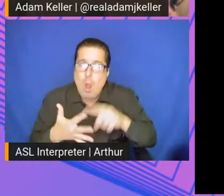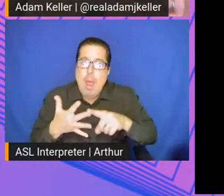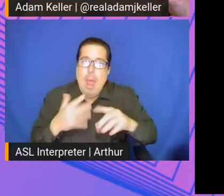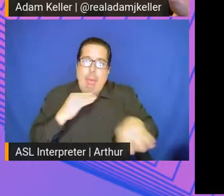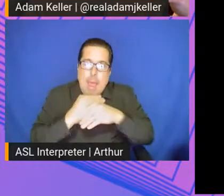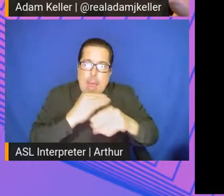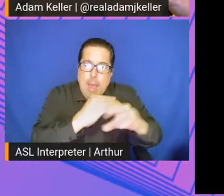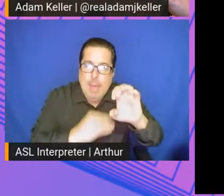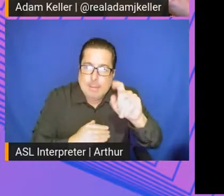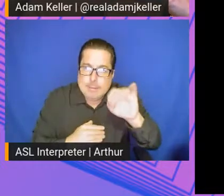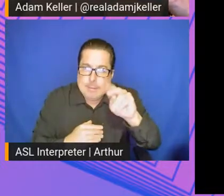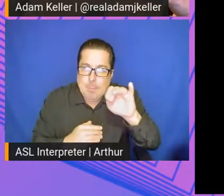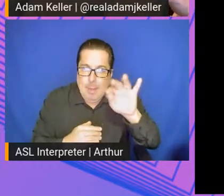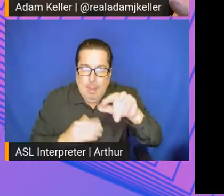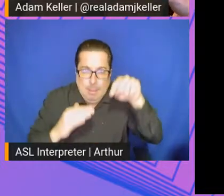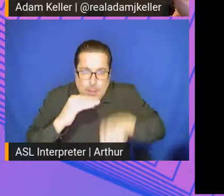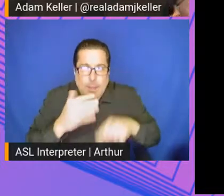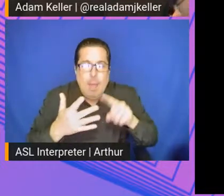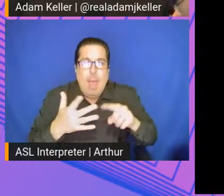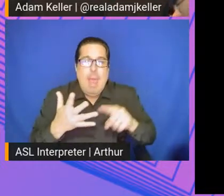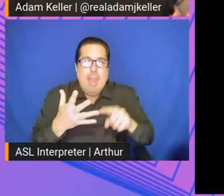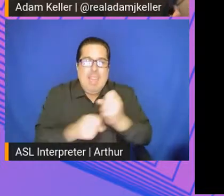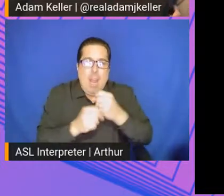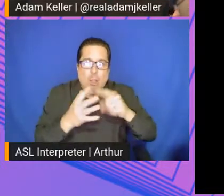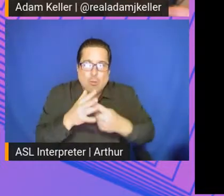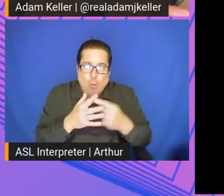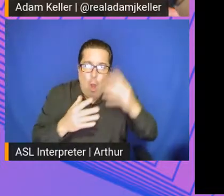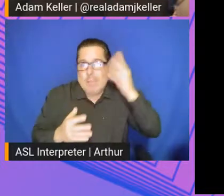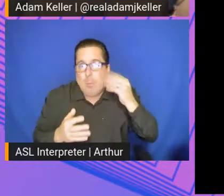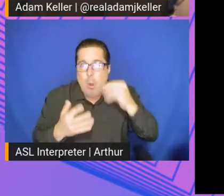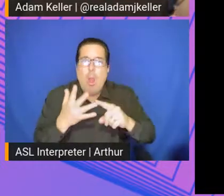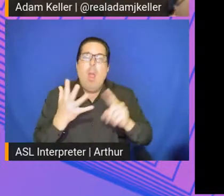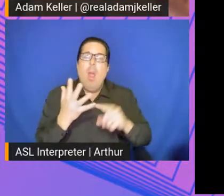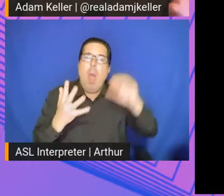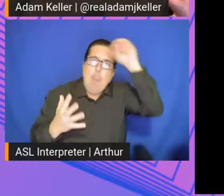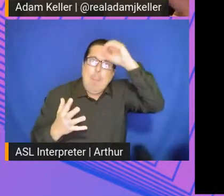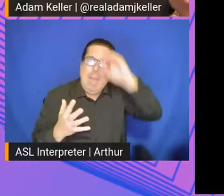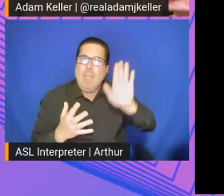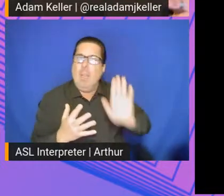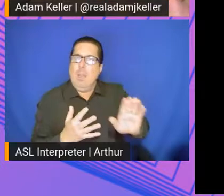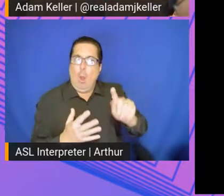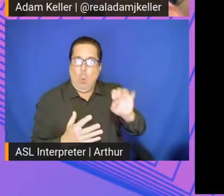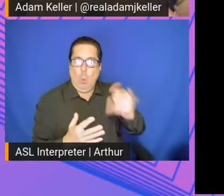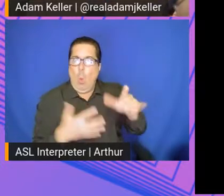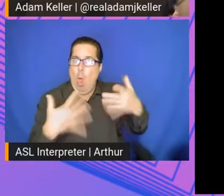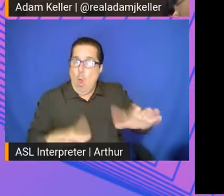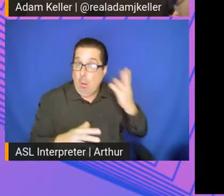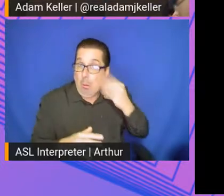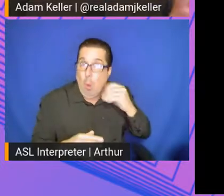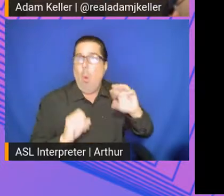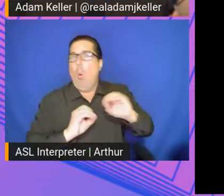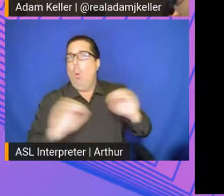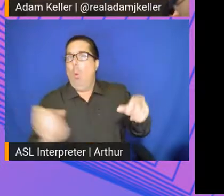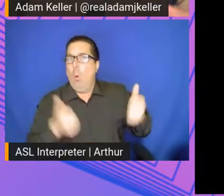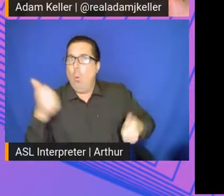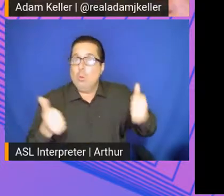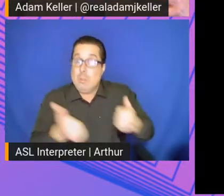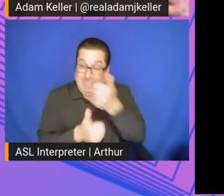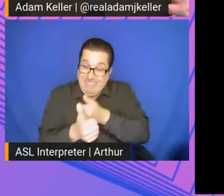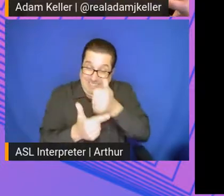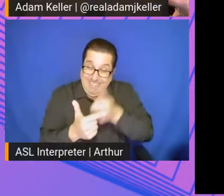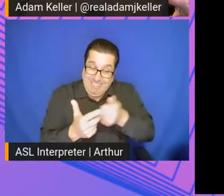getting started experience, and how opinionated the tool is. So as we go through each of these tools, we'll show